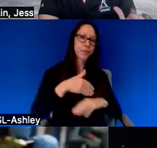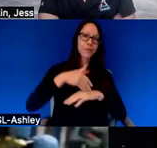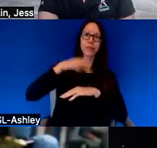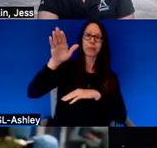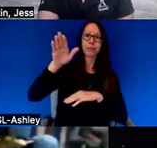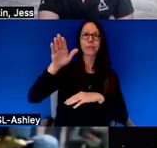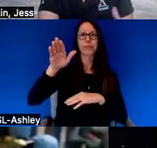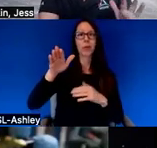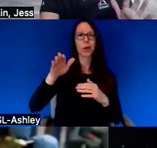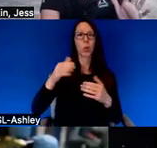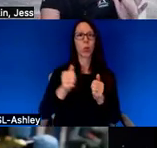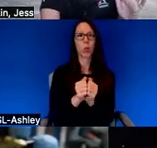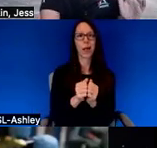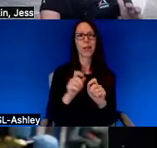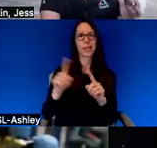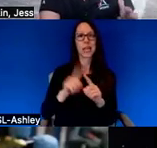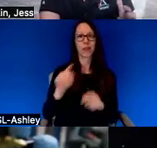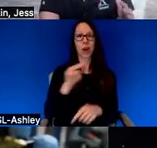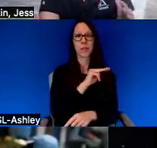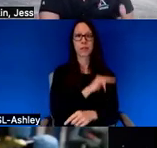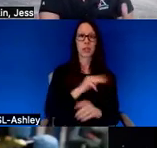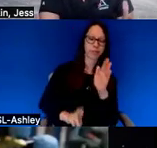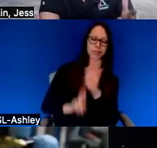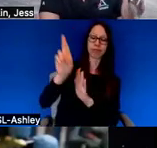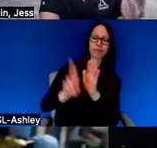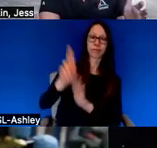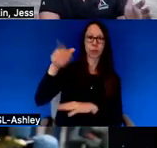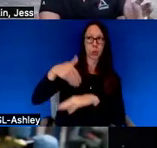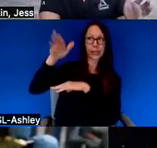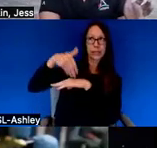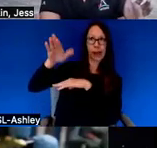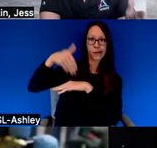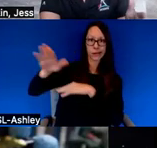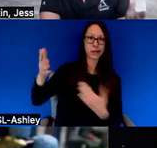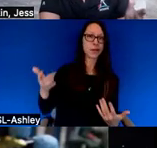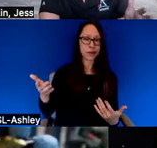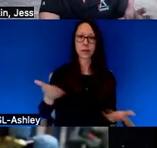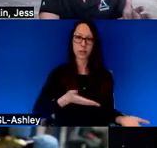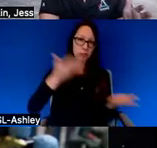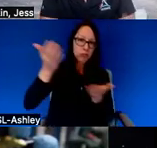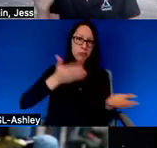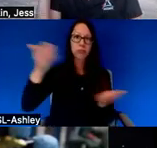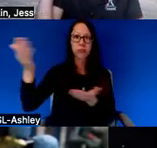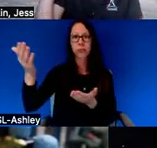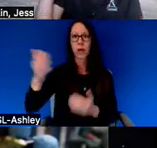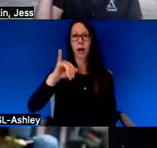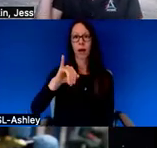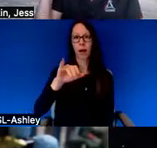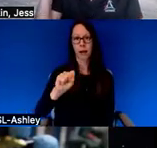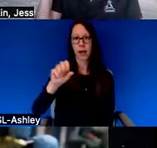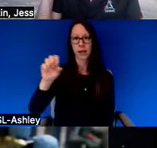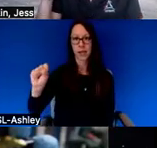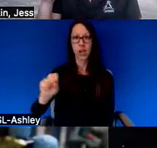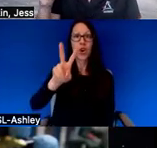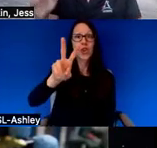with supply missions. Now, we're able to do that from Earth and get these supplies to the ISS that is